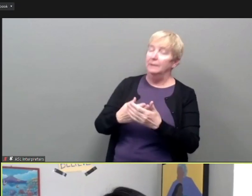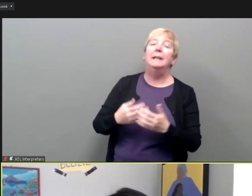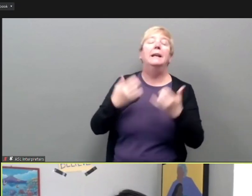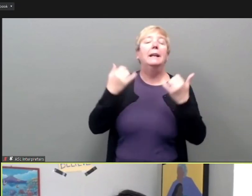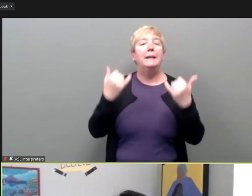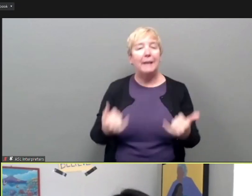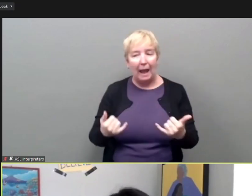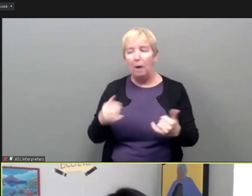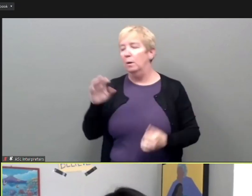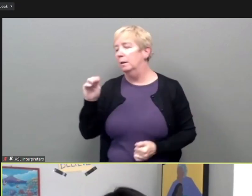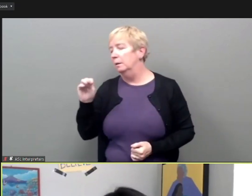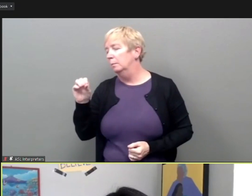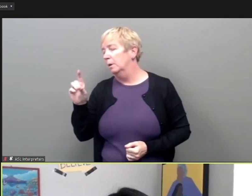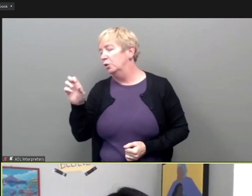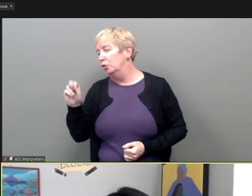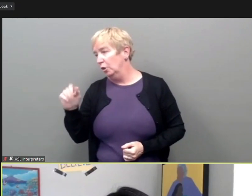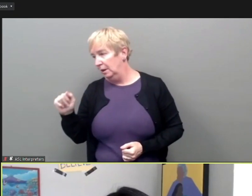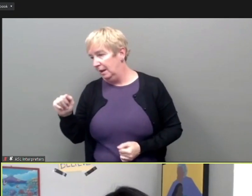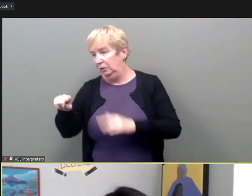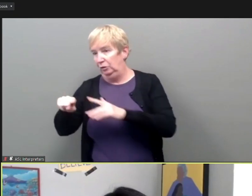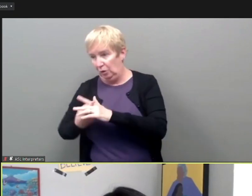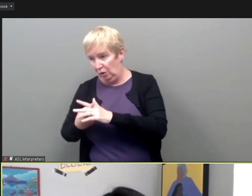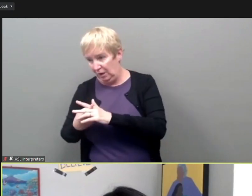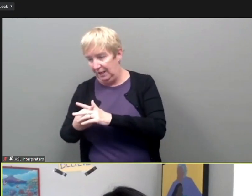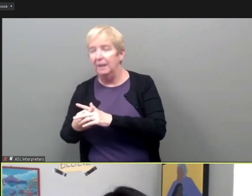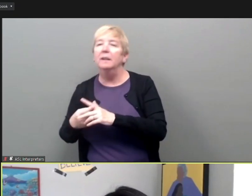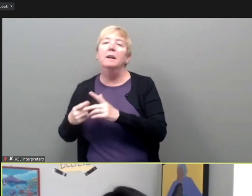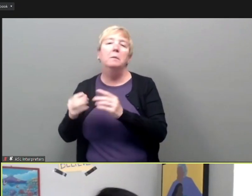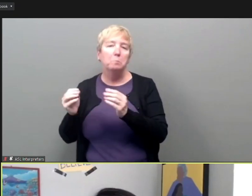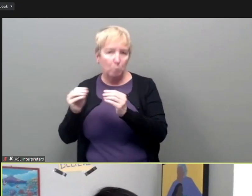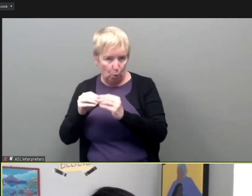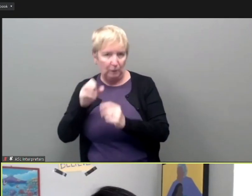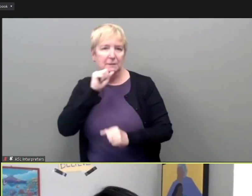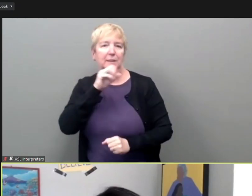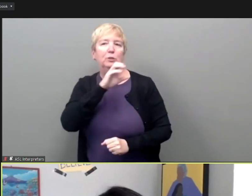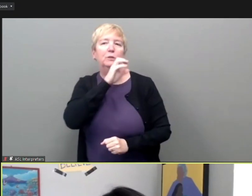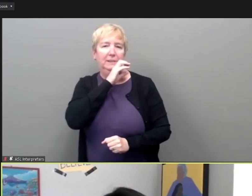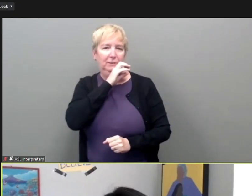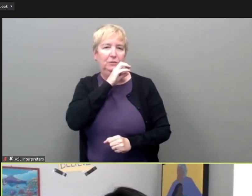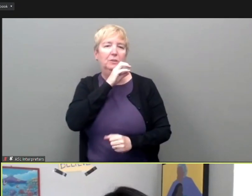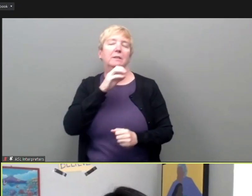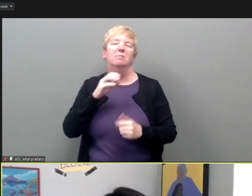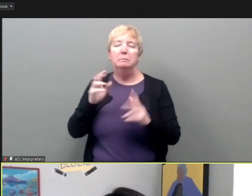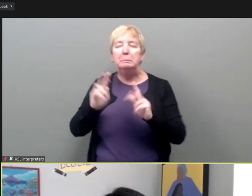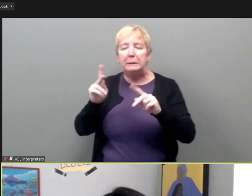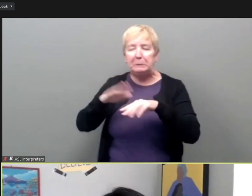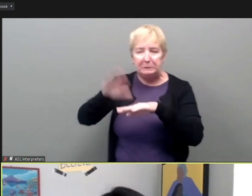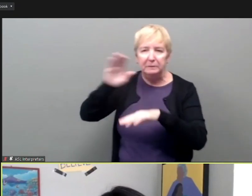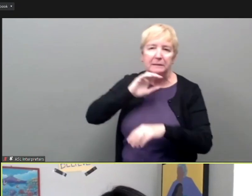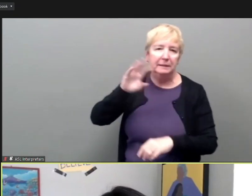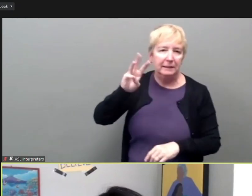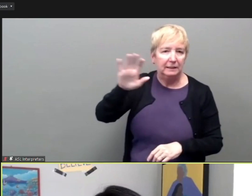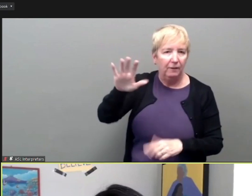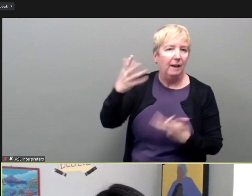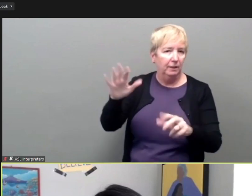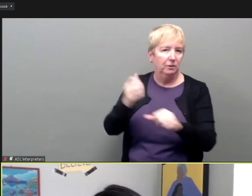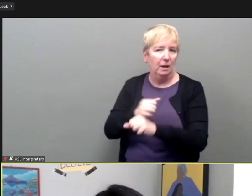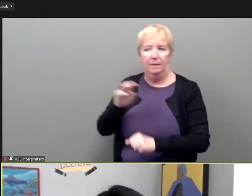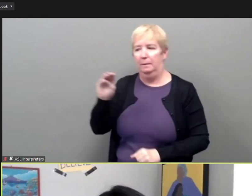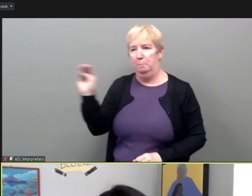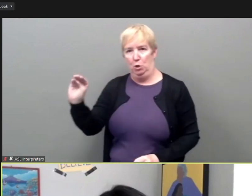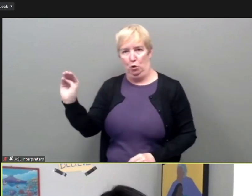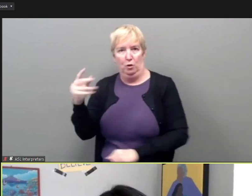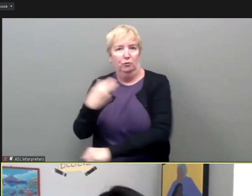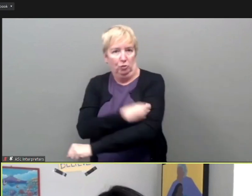of Moderna, a lot of seniors had gotten Moderna, people over 65 had gotten Moderna. So we hope that we'll see